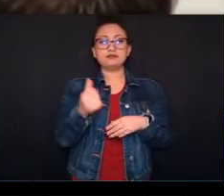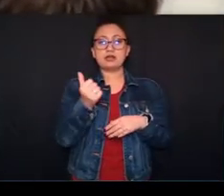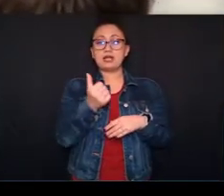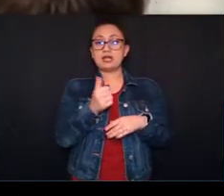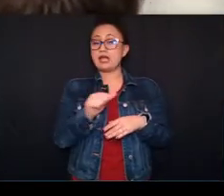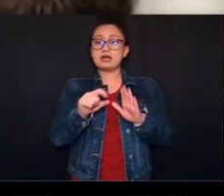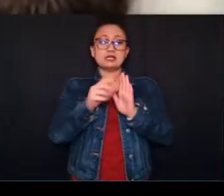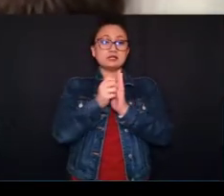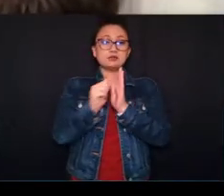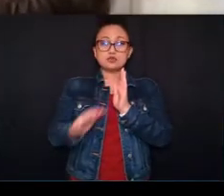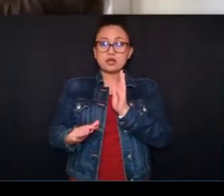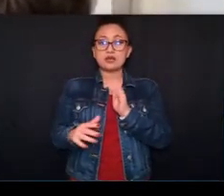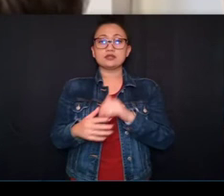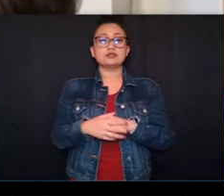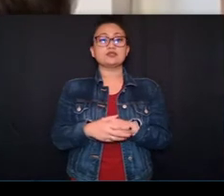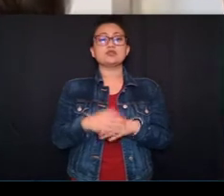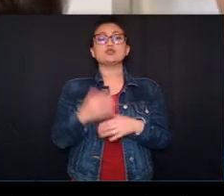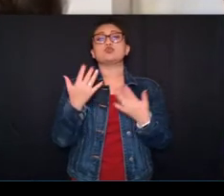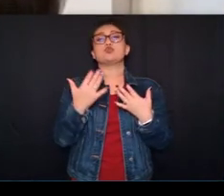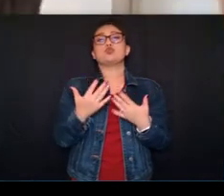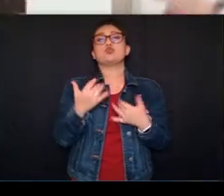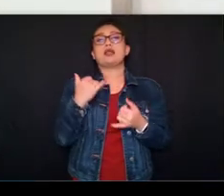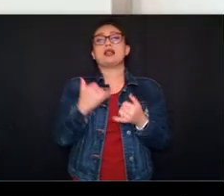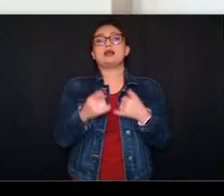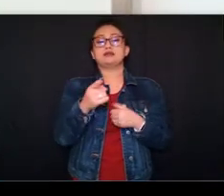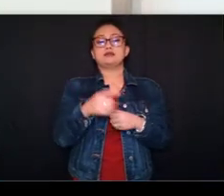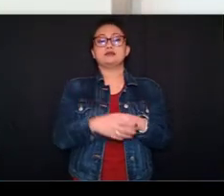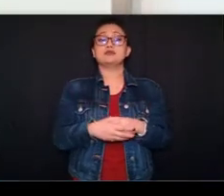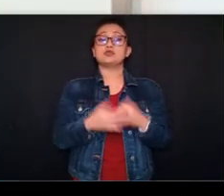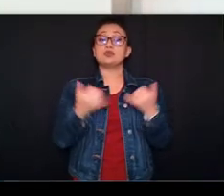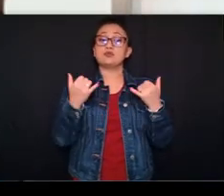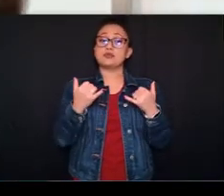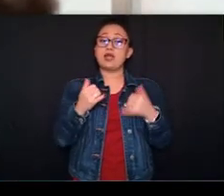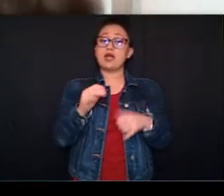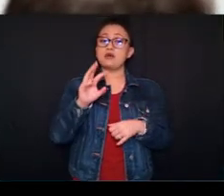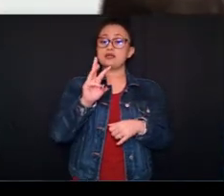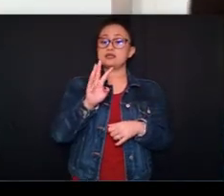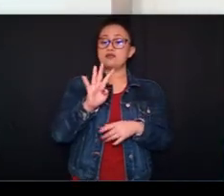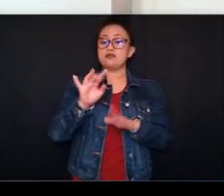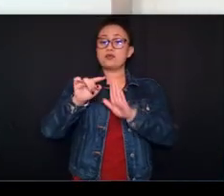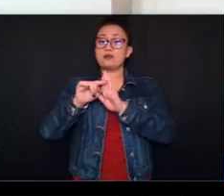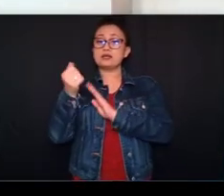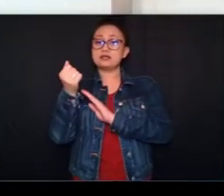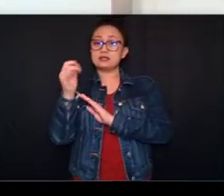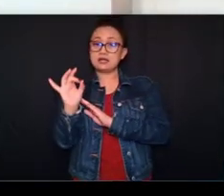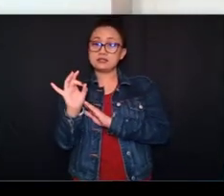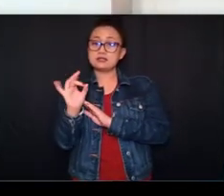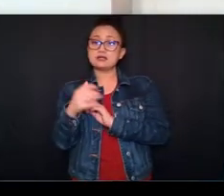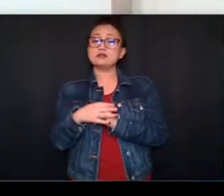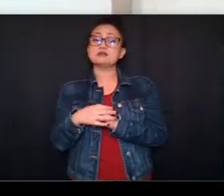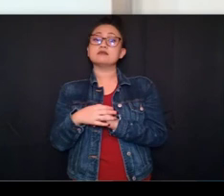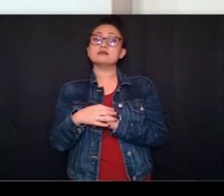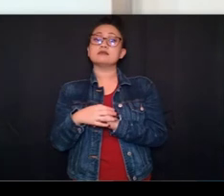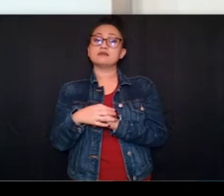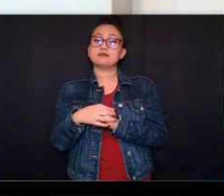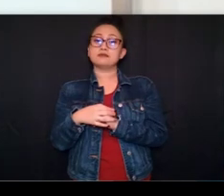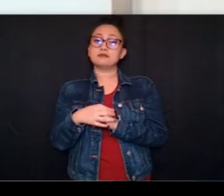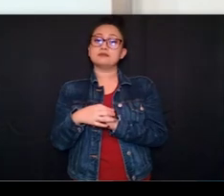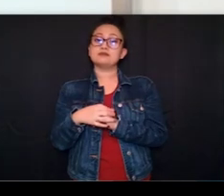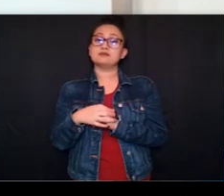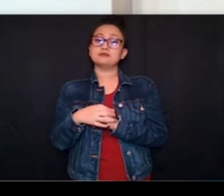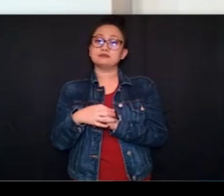or anything like that that's happening, we wait till later. And the final answer, 64 minus 18, if you forget how to do that, 64,